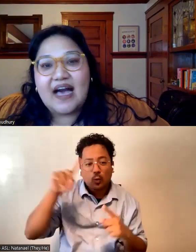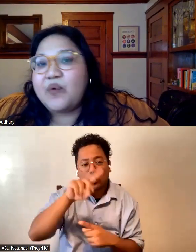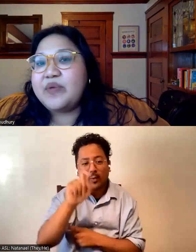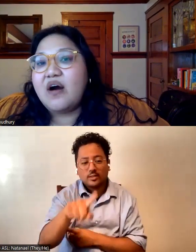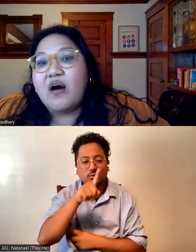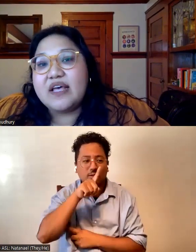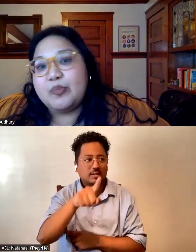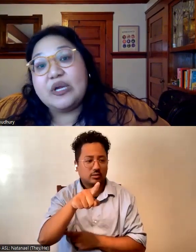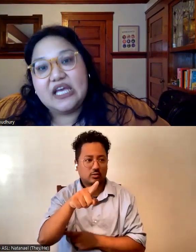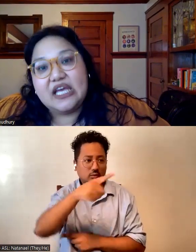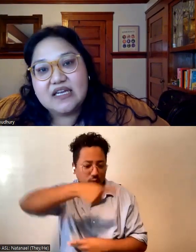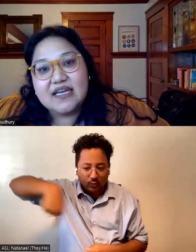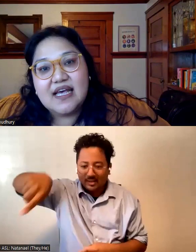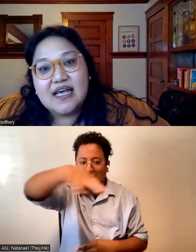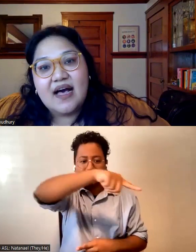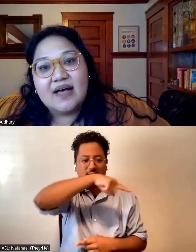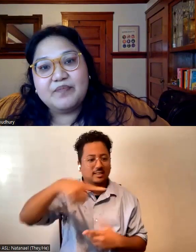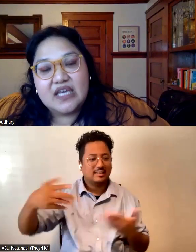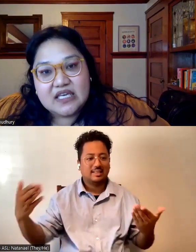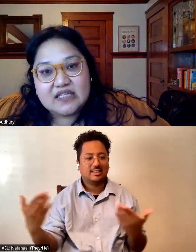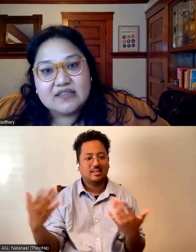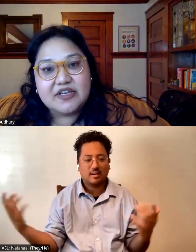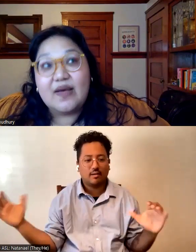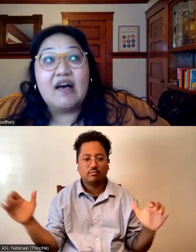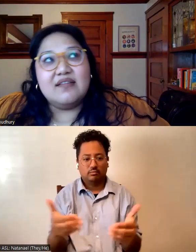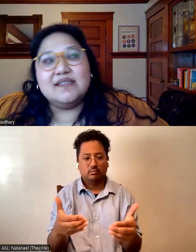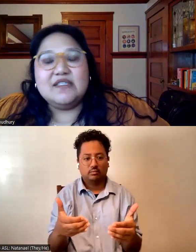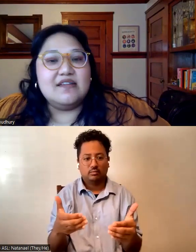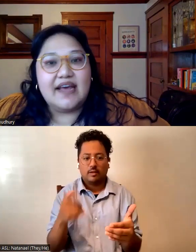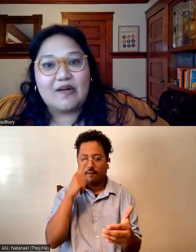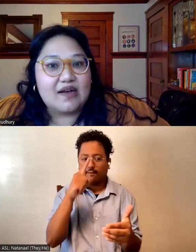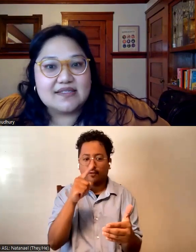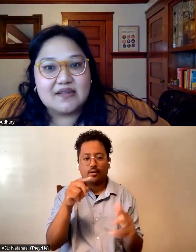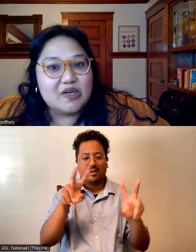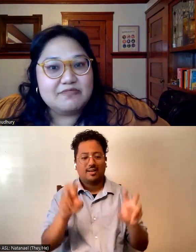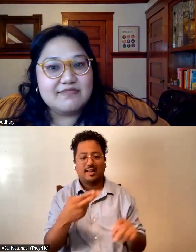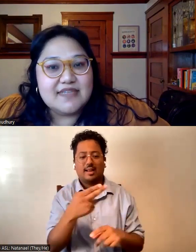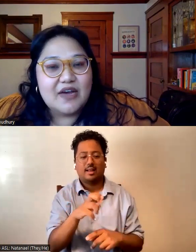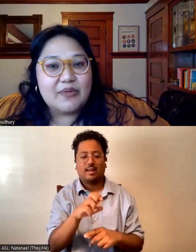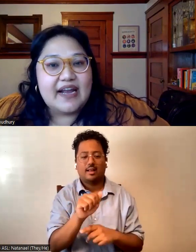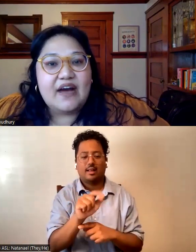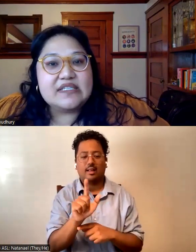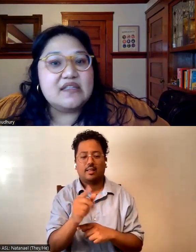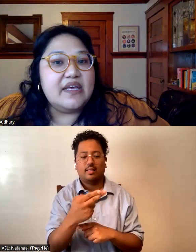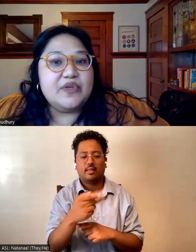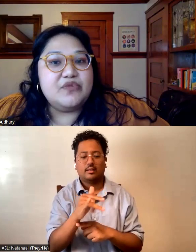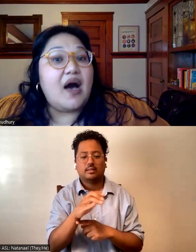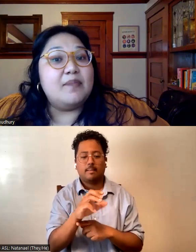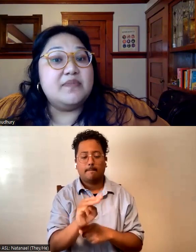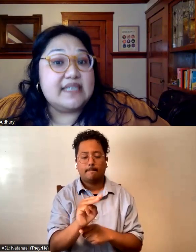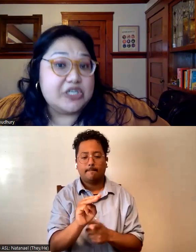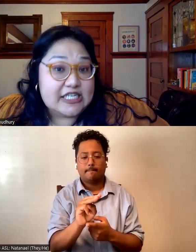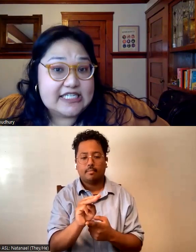like, how are we all imbricated in, healthism's delight across the globe? Right? How does the language